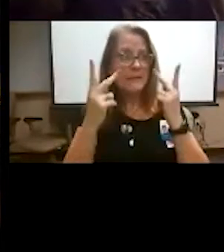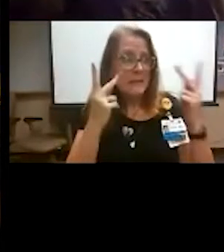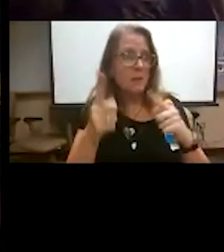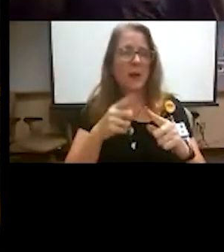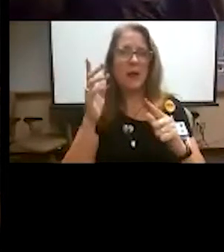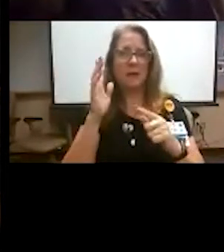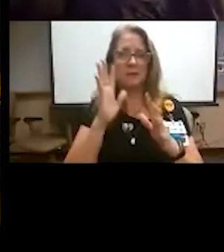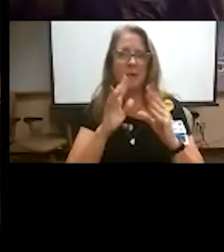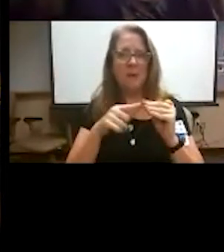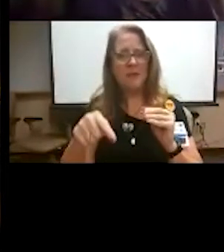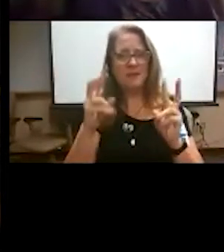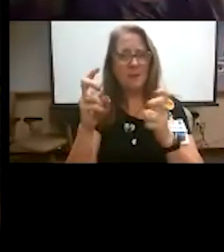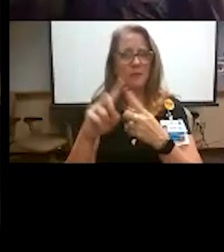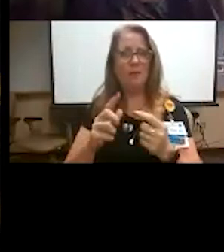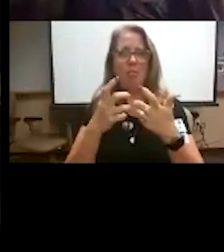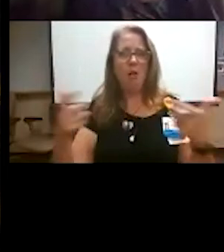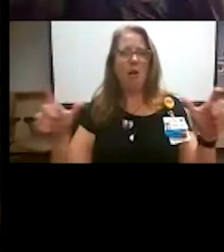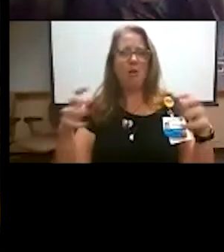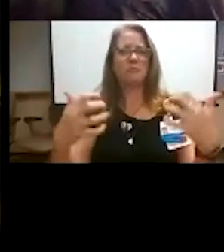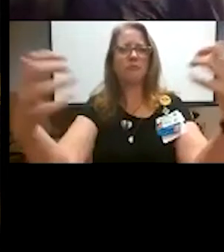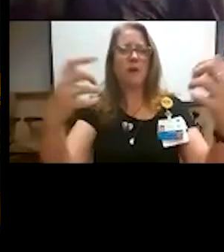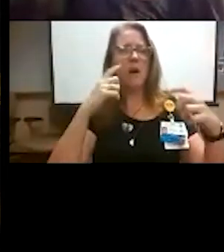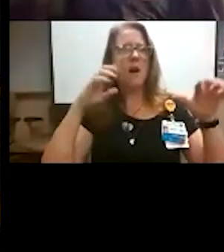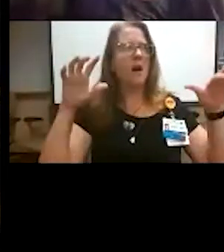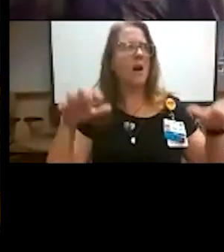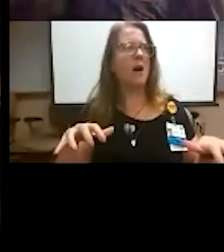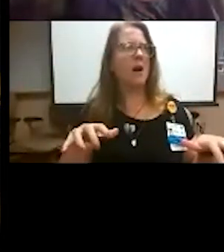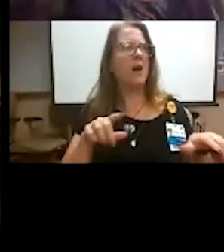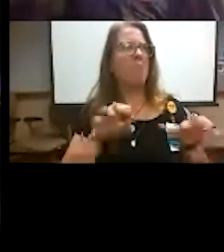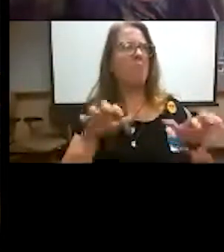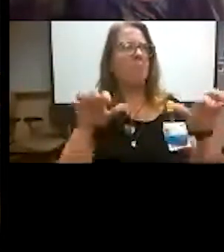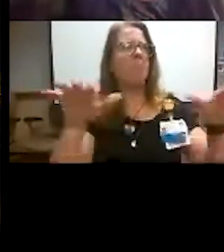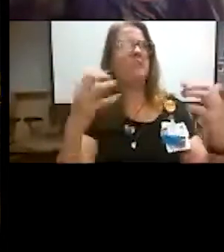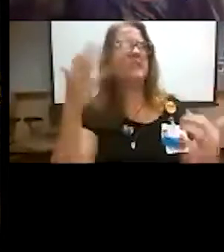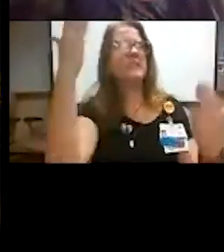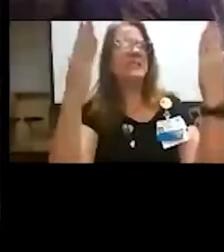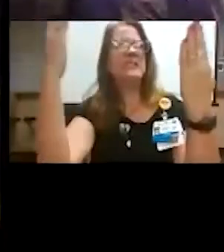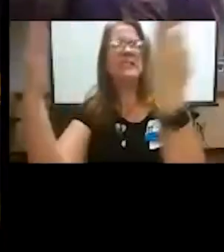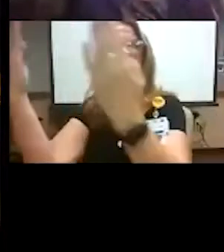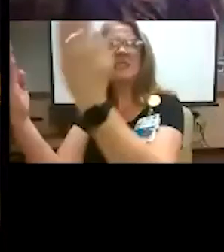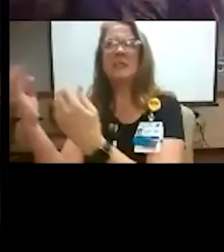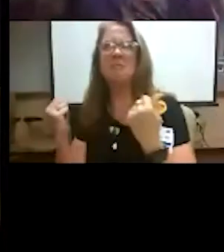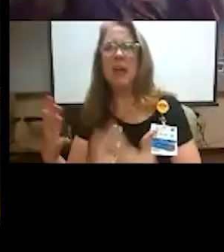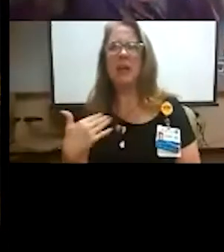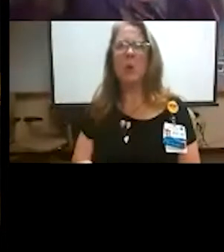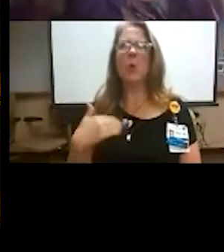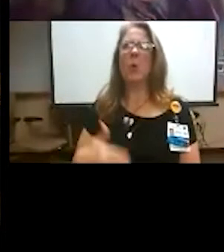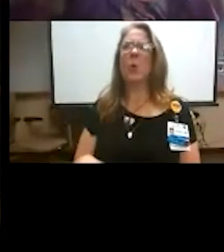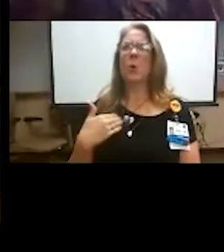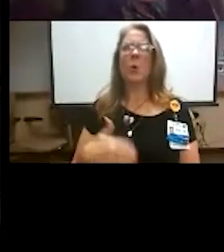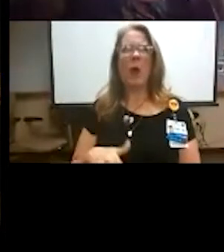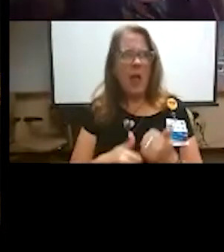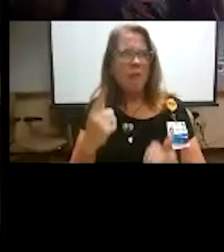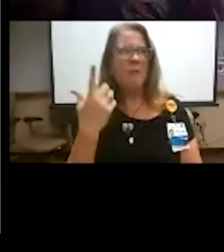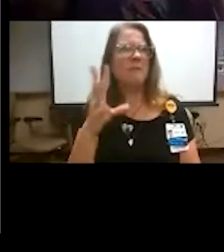large audiences. It's kind of astonishing, actually, when you ask the question and you see that, wow, everybody